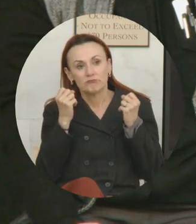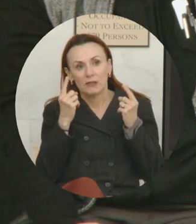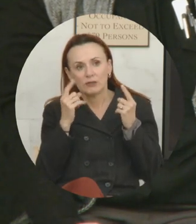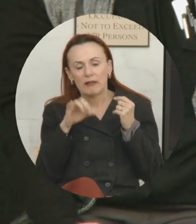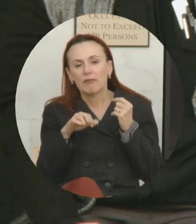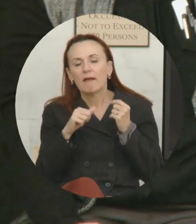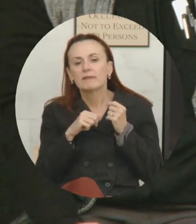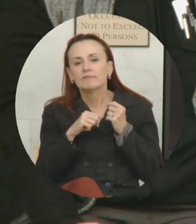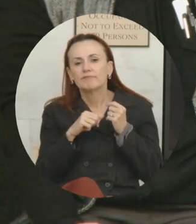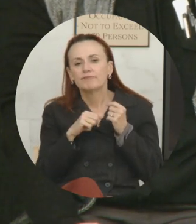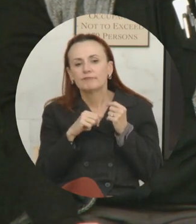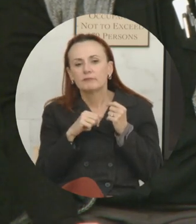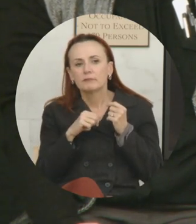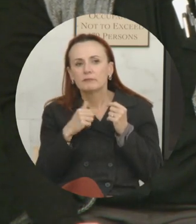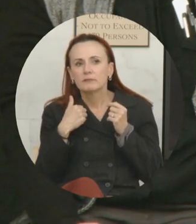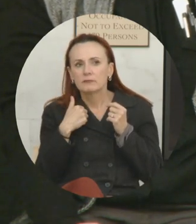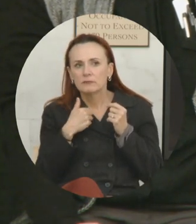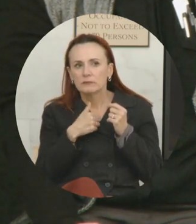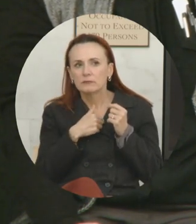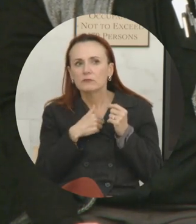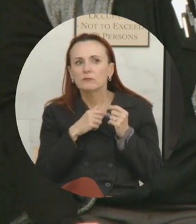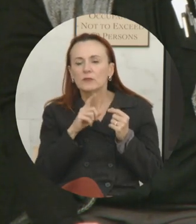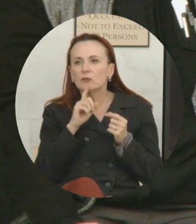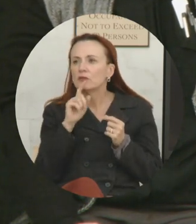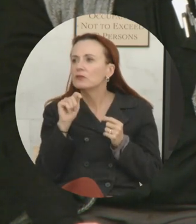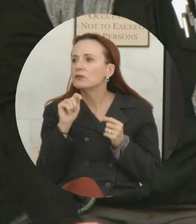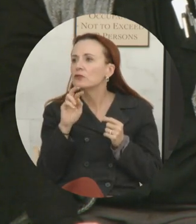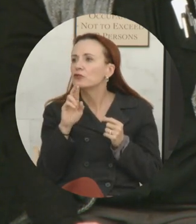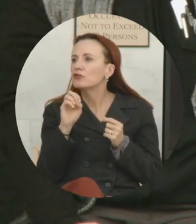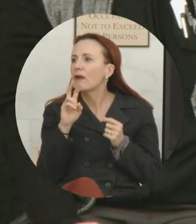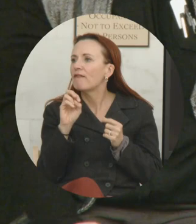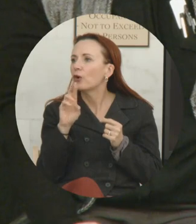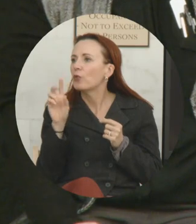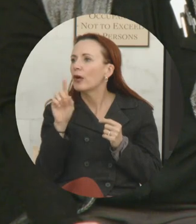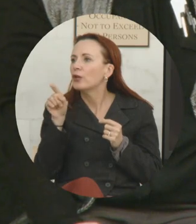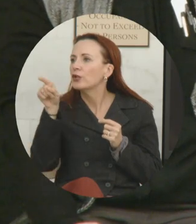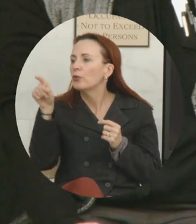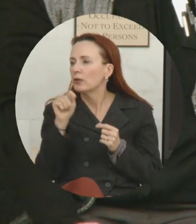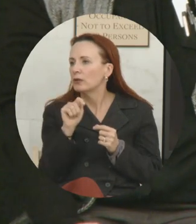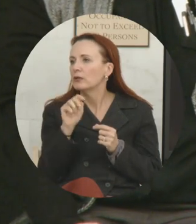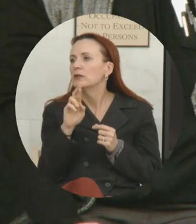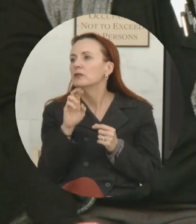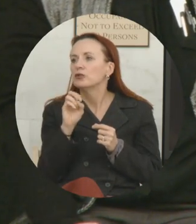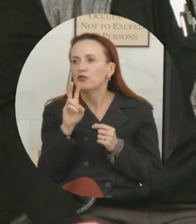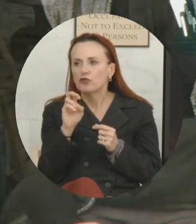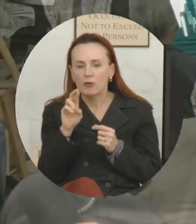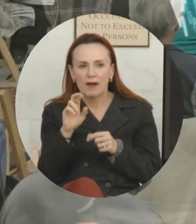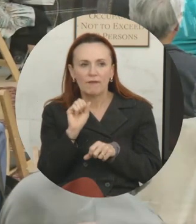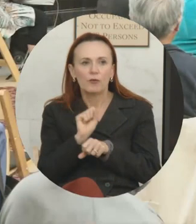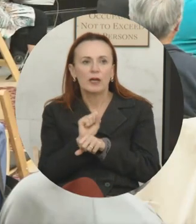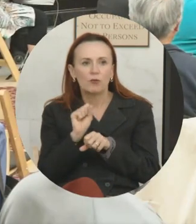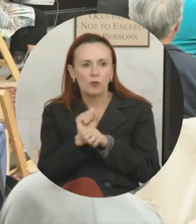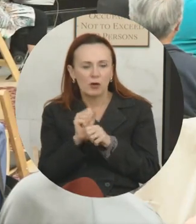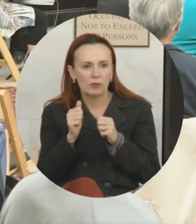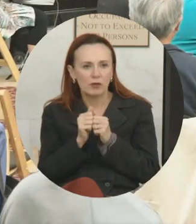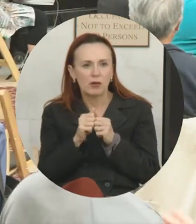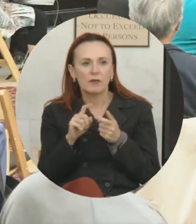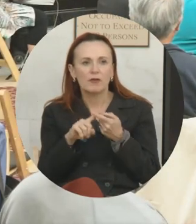say, we have worked, I saw Trevor, where's Trevor? There's Trevor. We've worked with Trevor and our friends at the Red